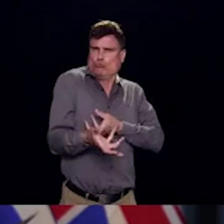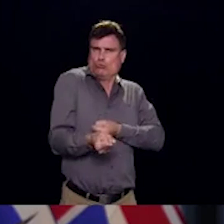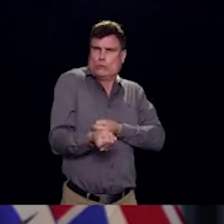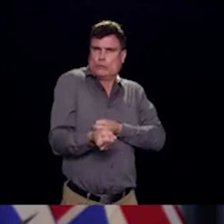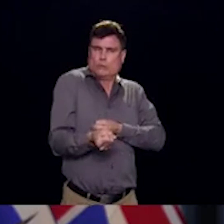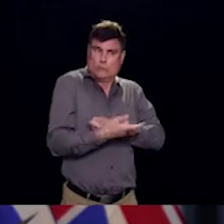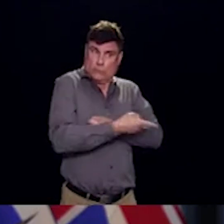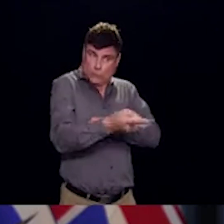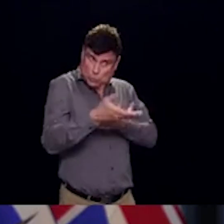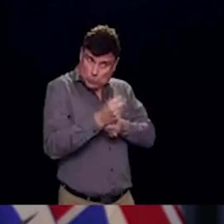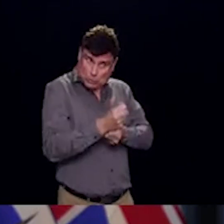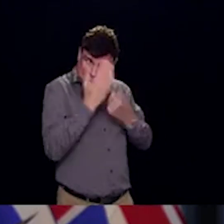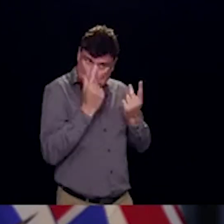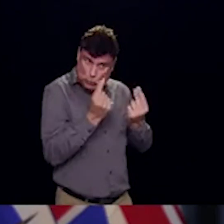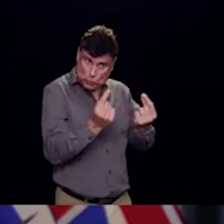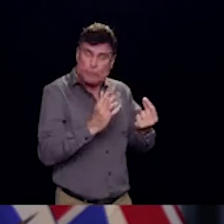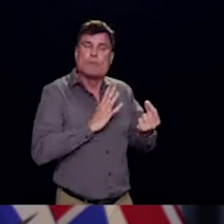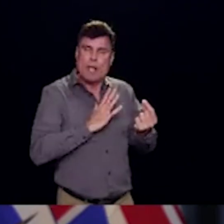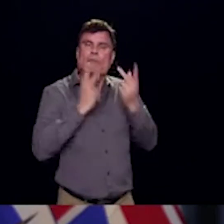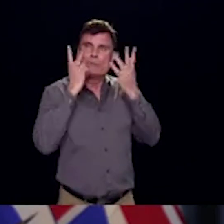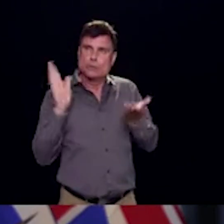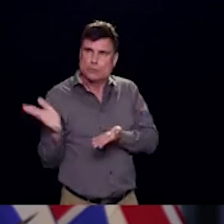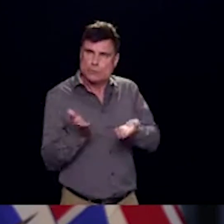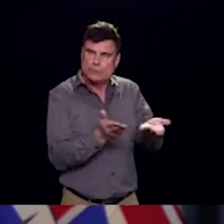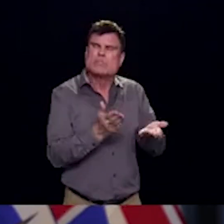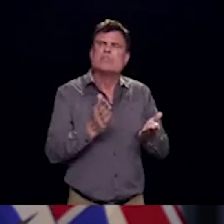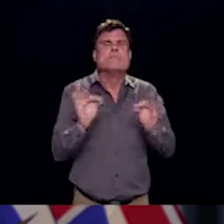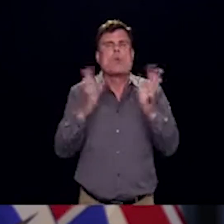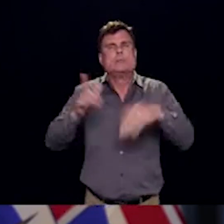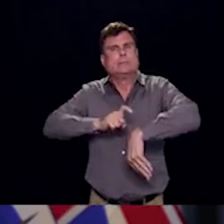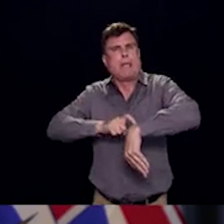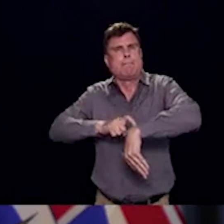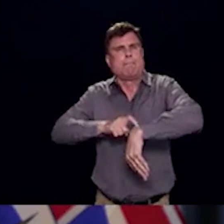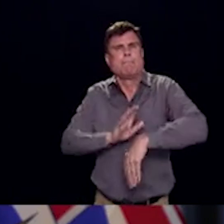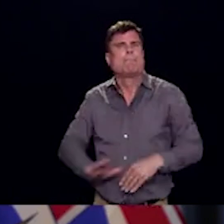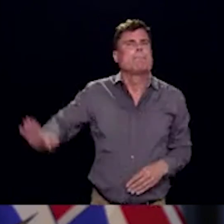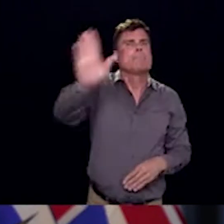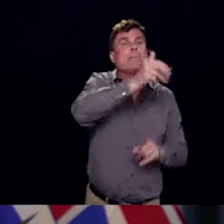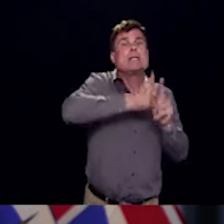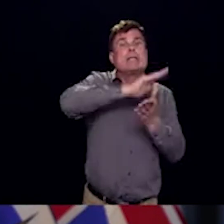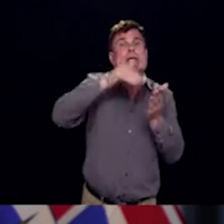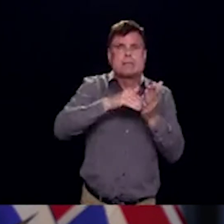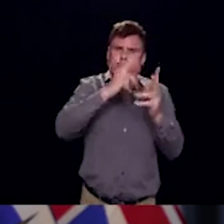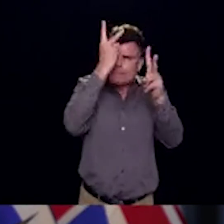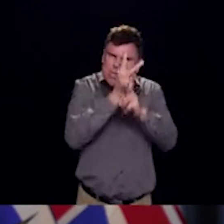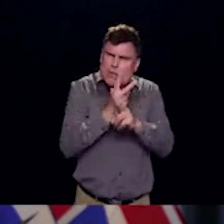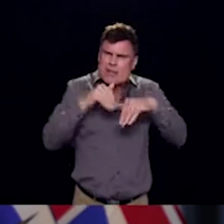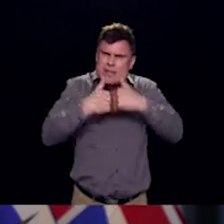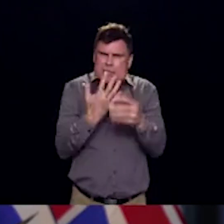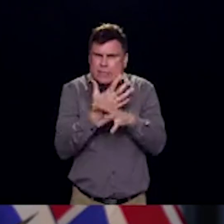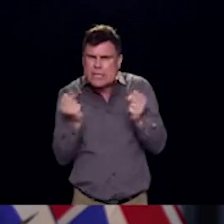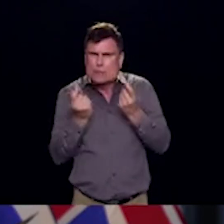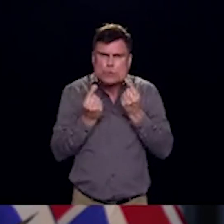of the provisions in place, but I know they are working on it, and it will happen as soon as we can. So while I know everybody is